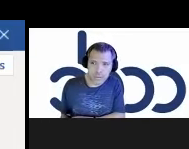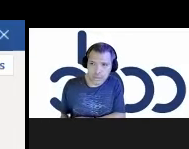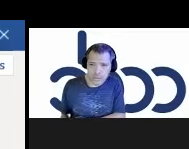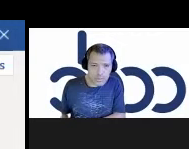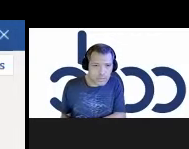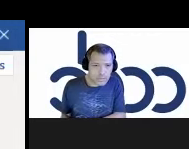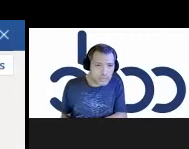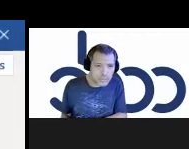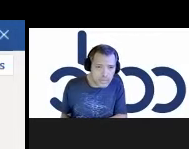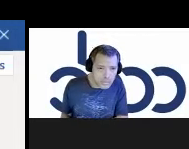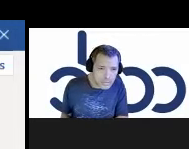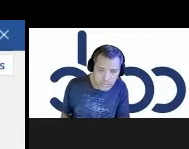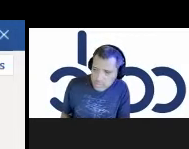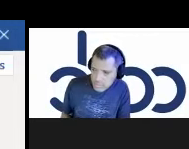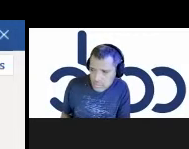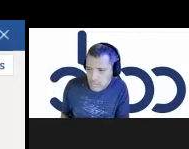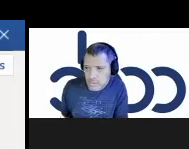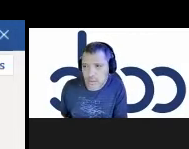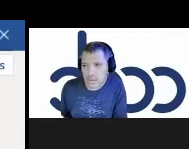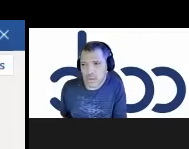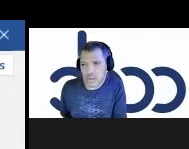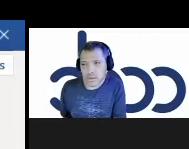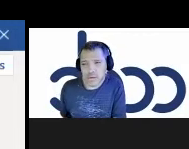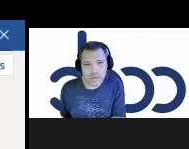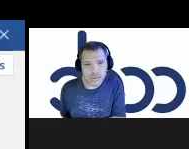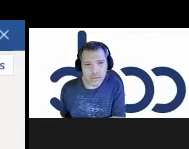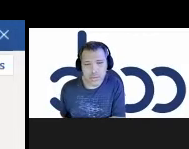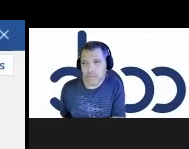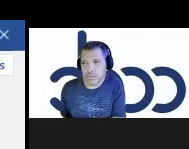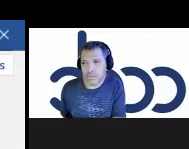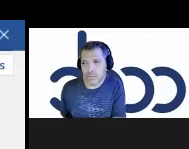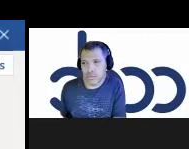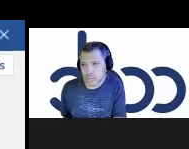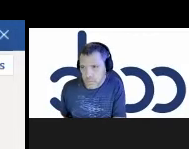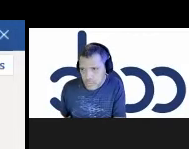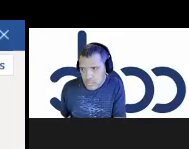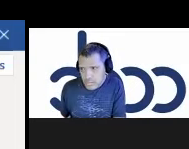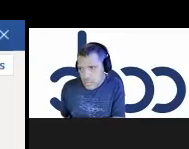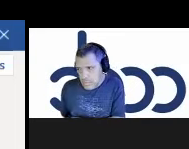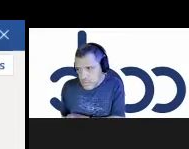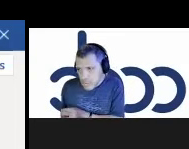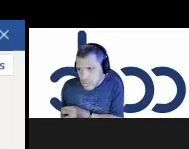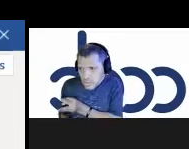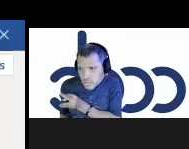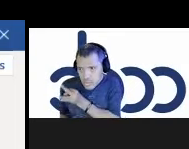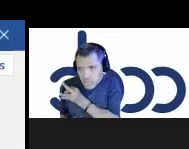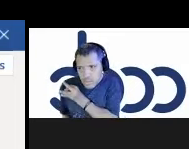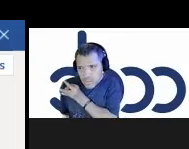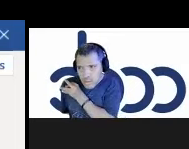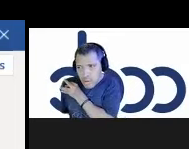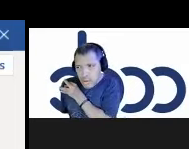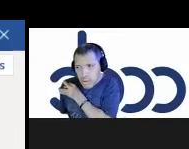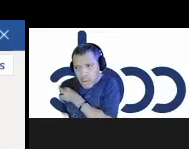No. Oh, yes, there is now. So here's all of our recommendations. Yeah, Yep. so that is the latest version. Great.